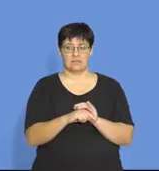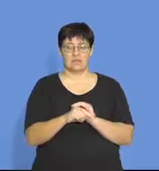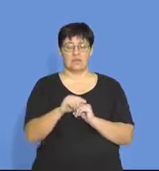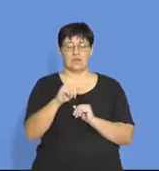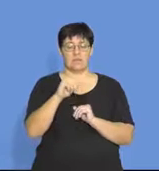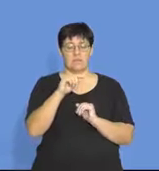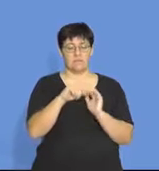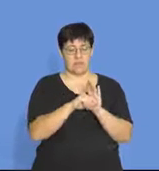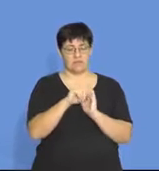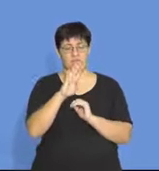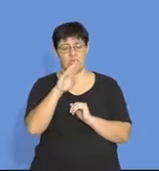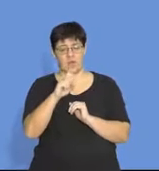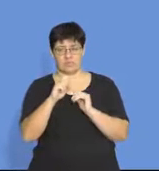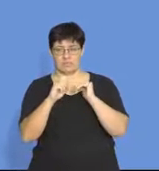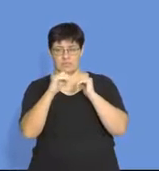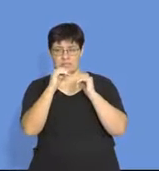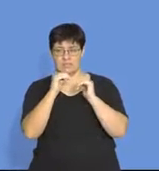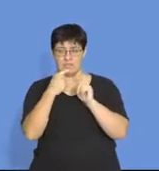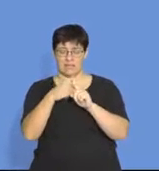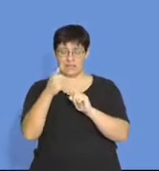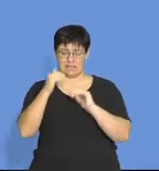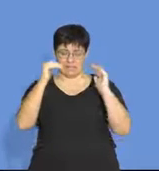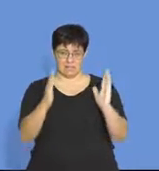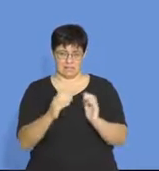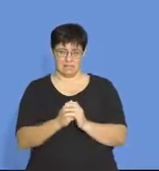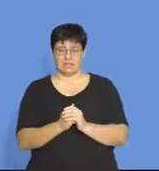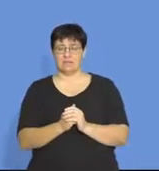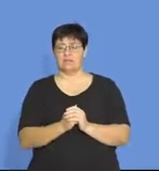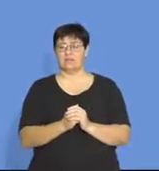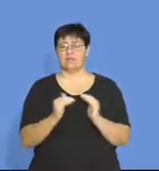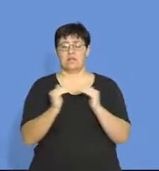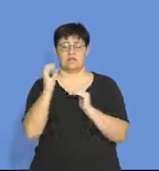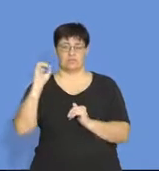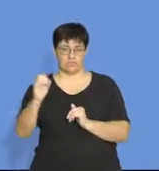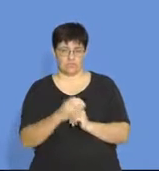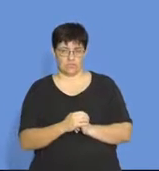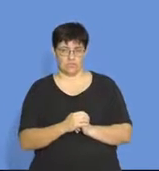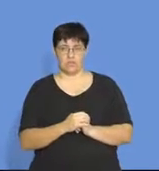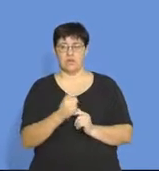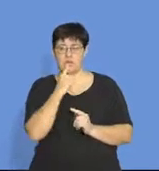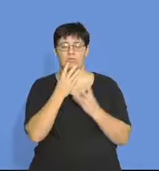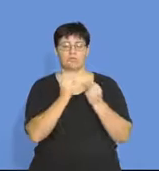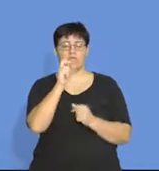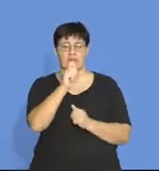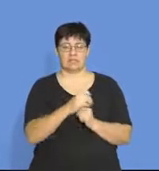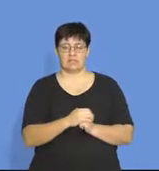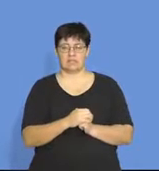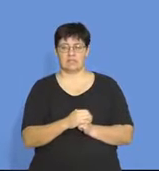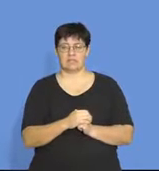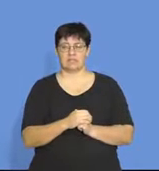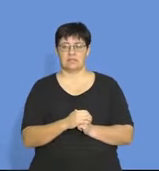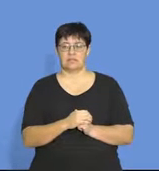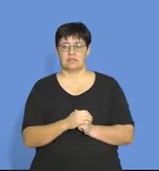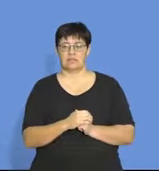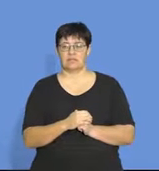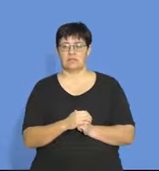will be minus 4x plus 6, and this will be equal to 0. Then I solve for x.